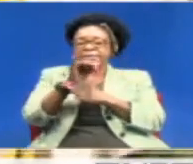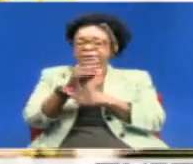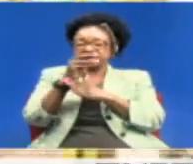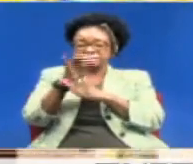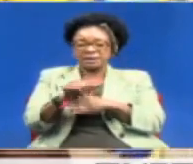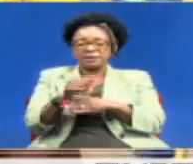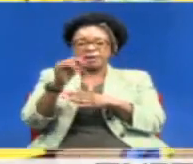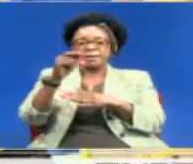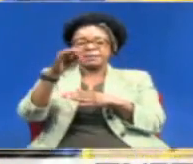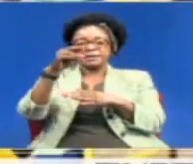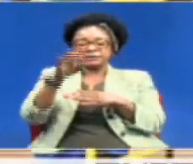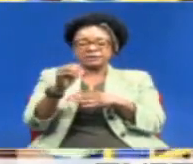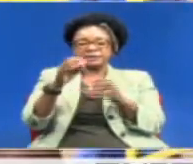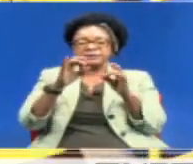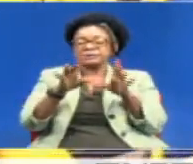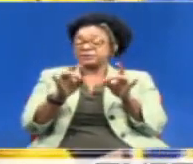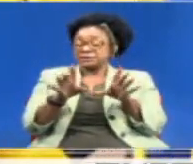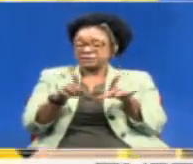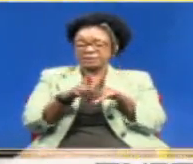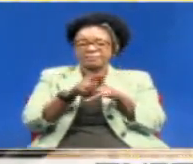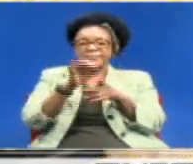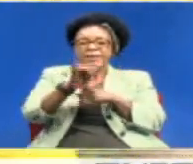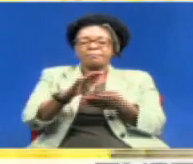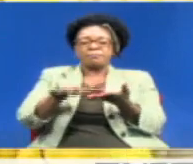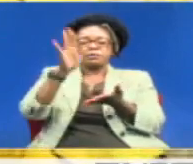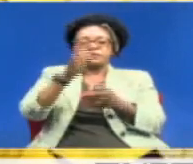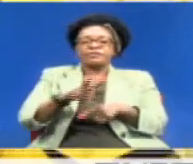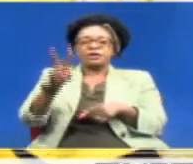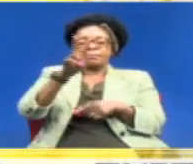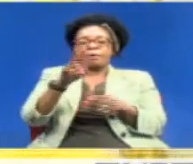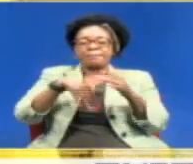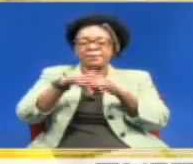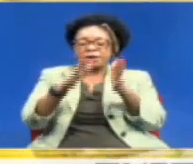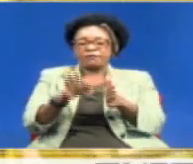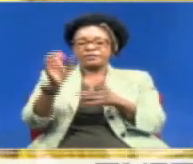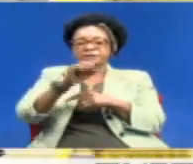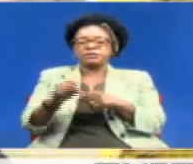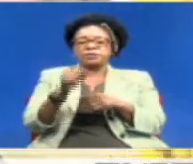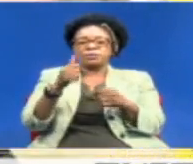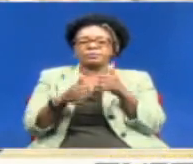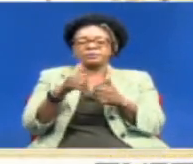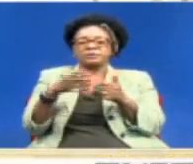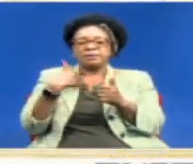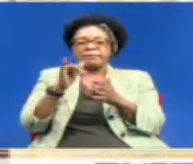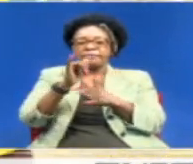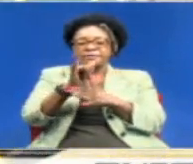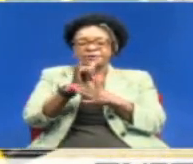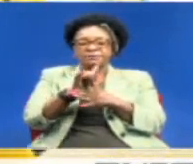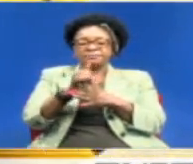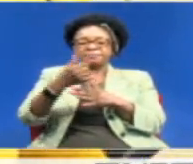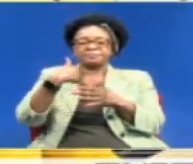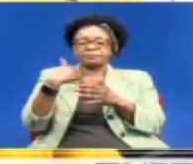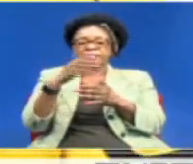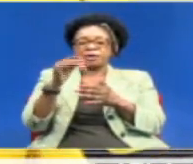Arba Minch City. Kapaito was the most valuable player of the season before moving to Ethiopia and has expressed his desire to back on